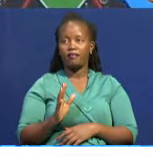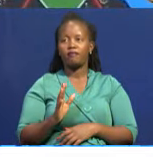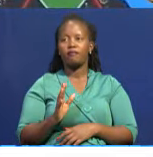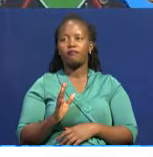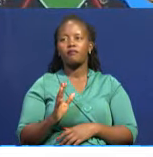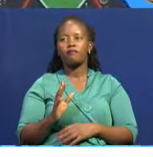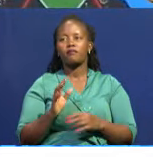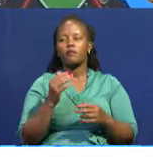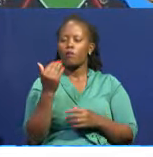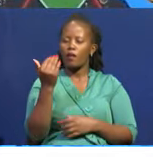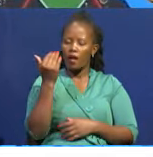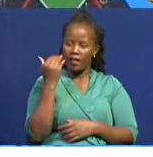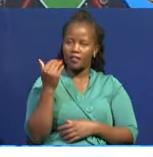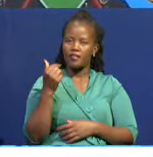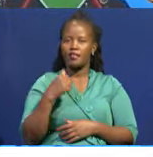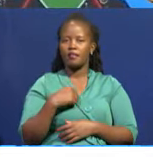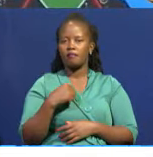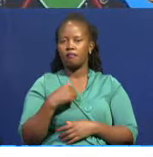And he told me,